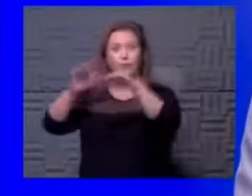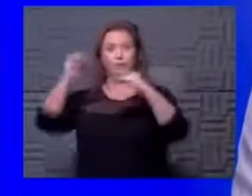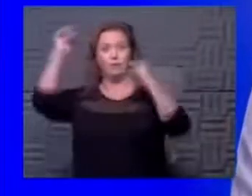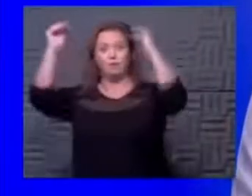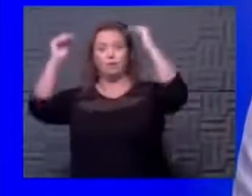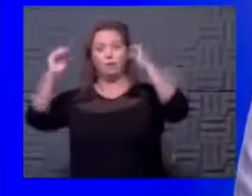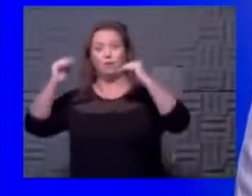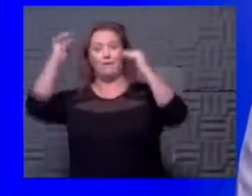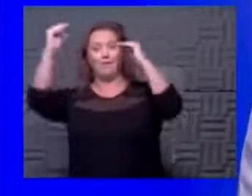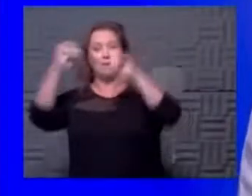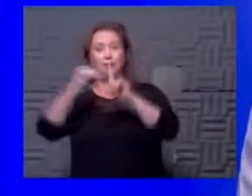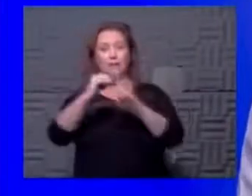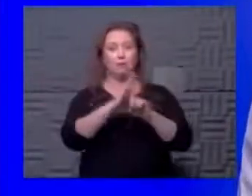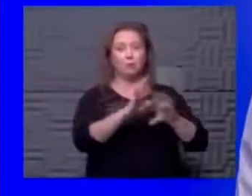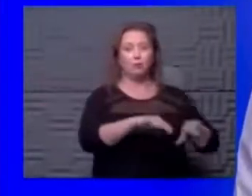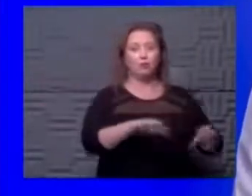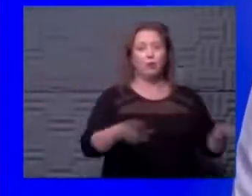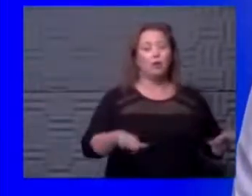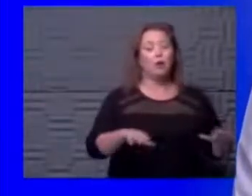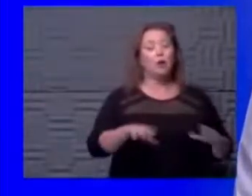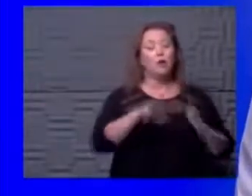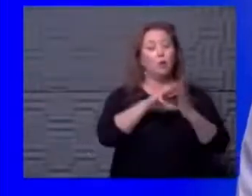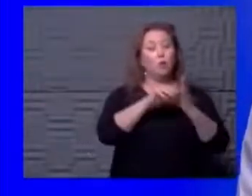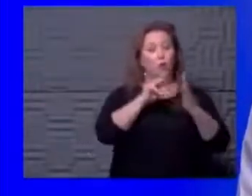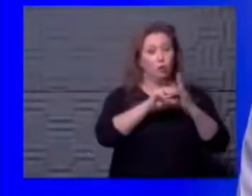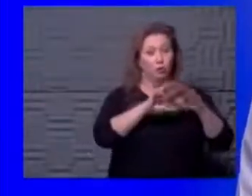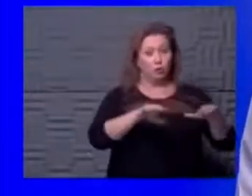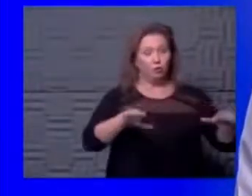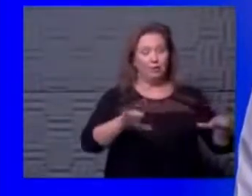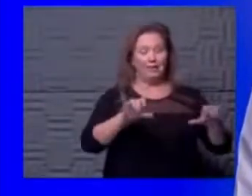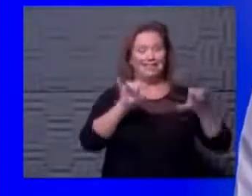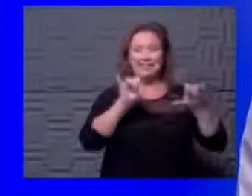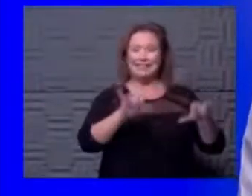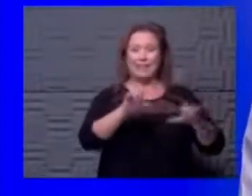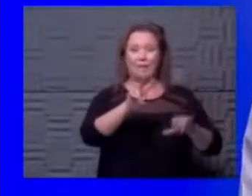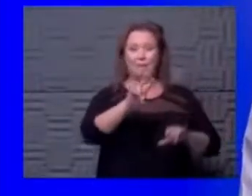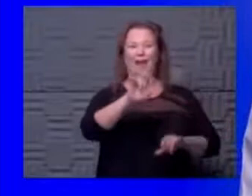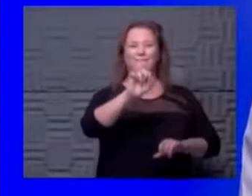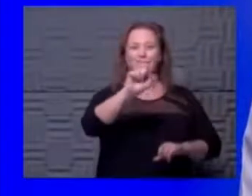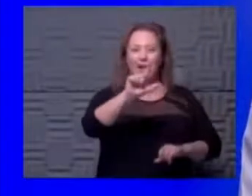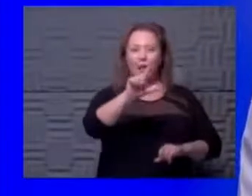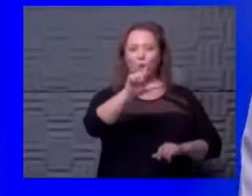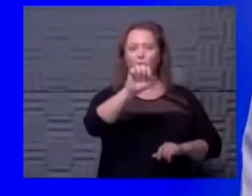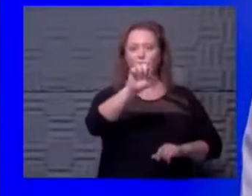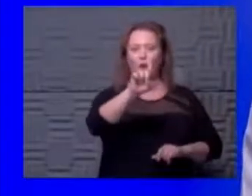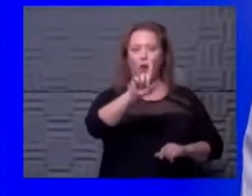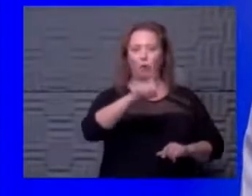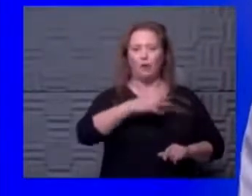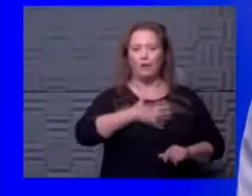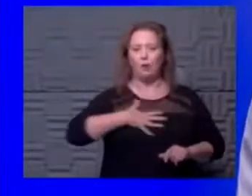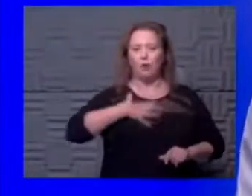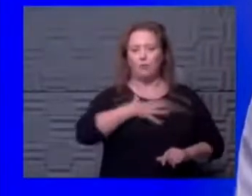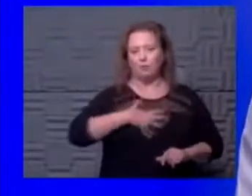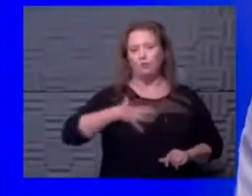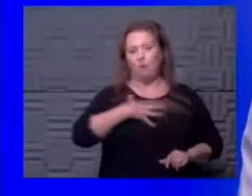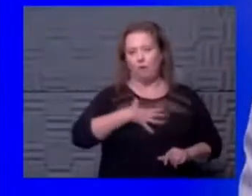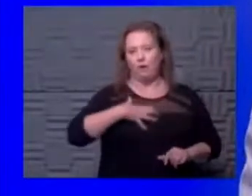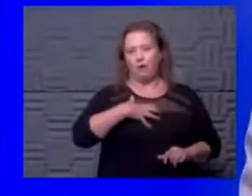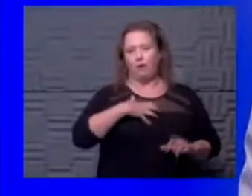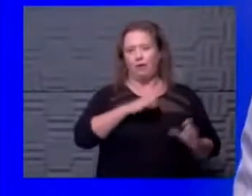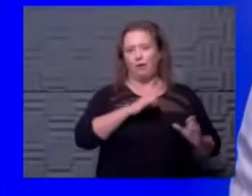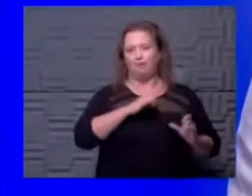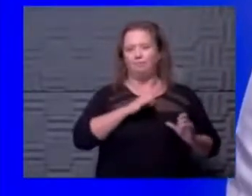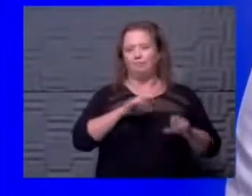child. We're learning that children have the same viral load, or seem to have the same viral load in their upper respiratory tract as